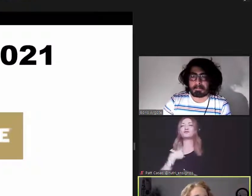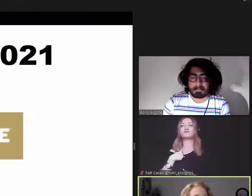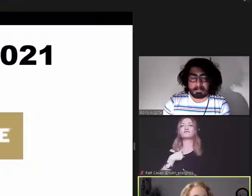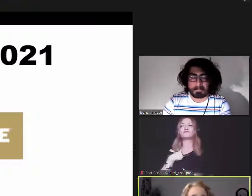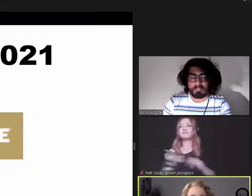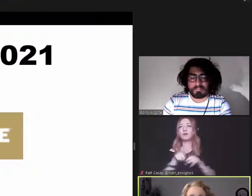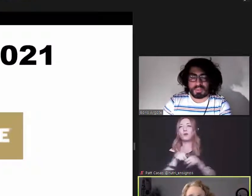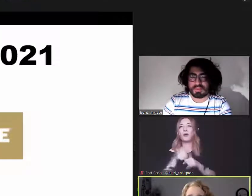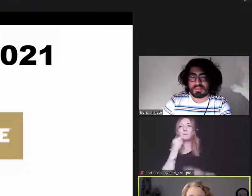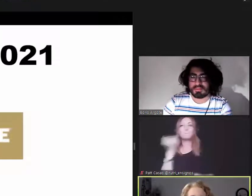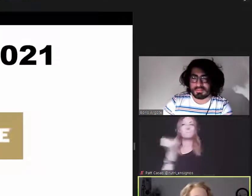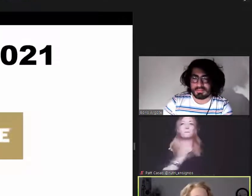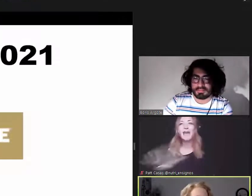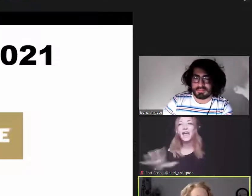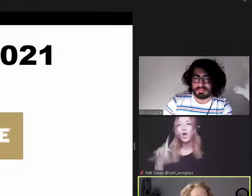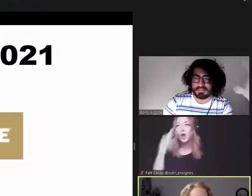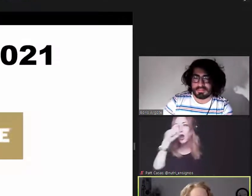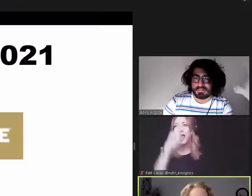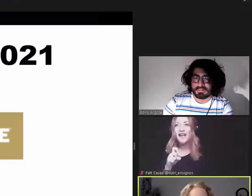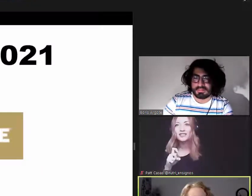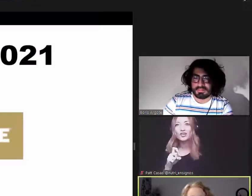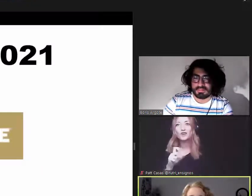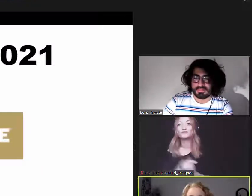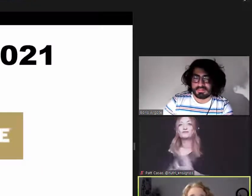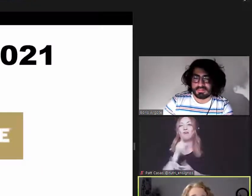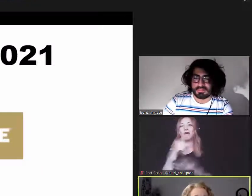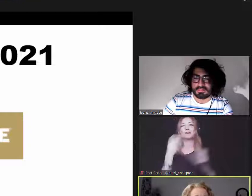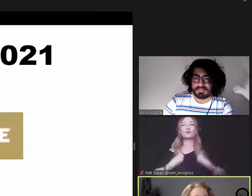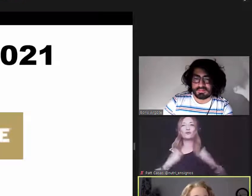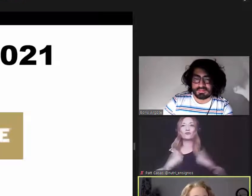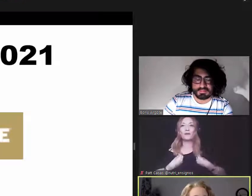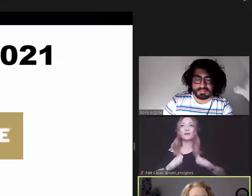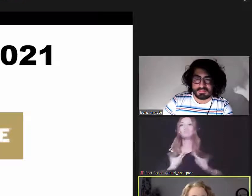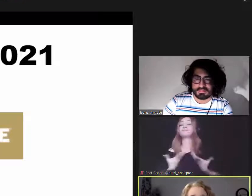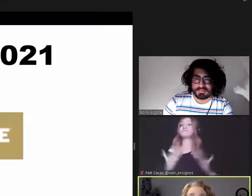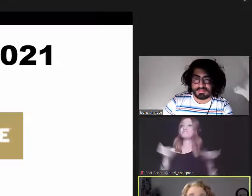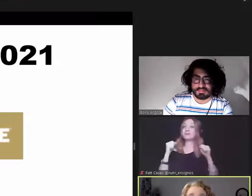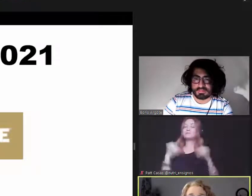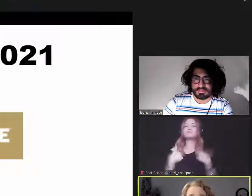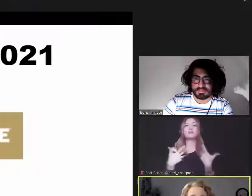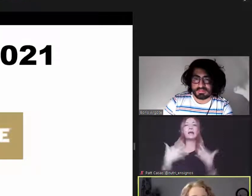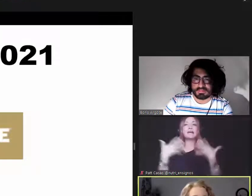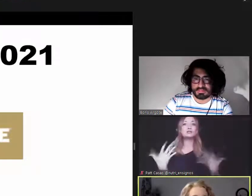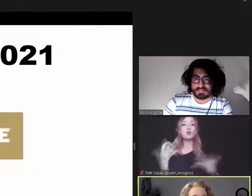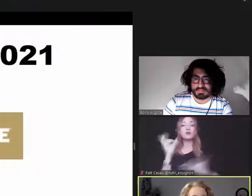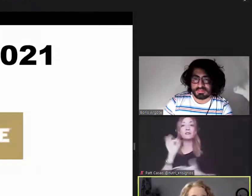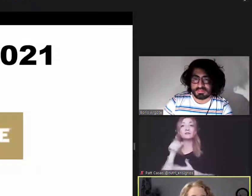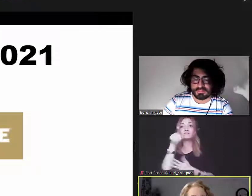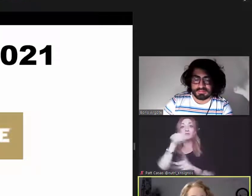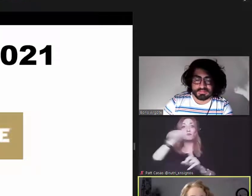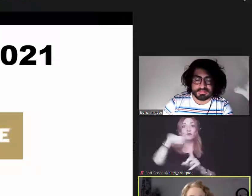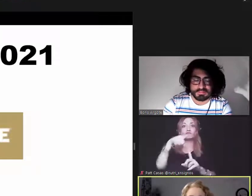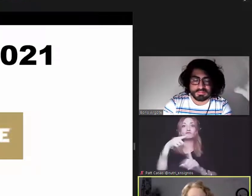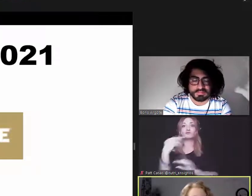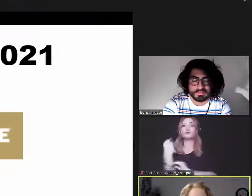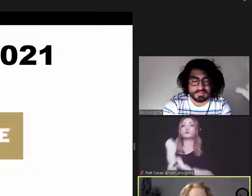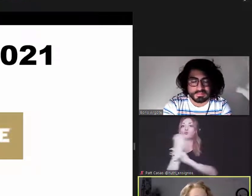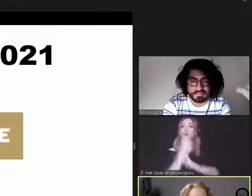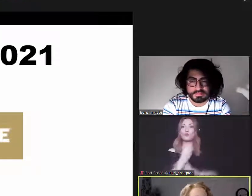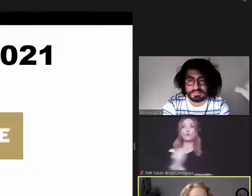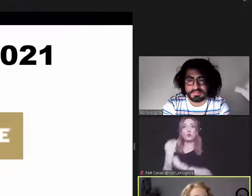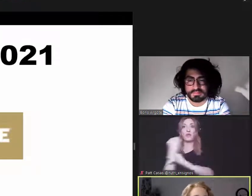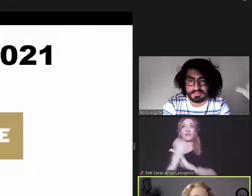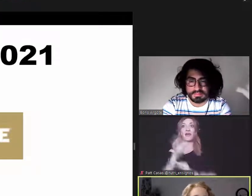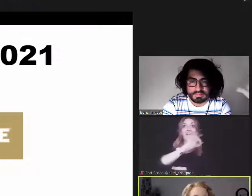so if you're taking care of your gut and your goal is to improve your health and your well-being this